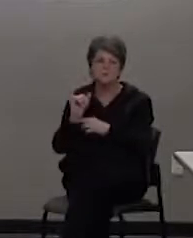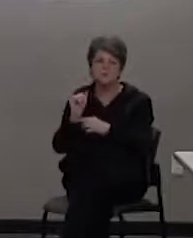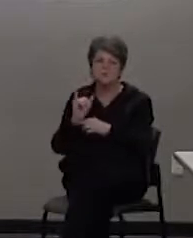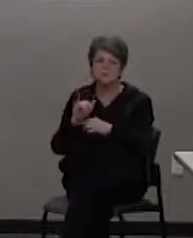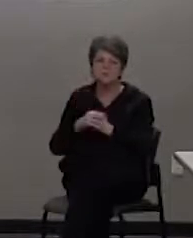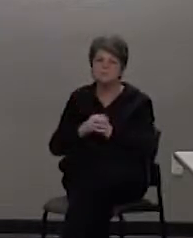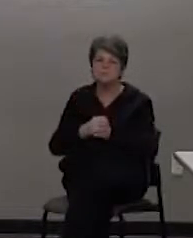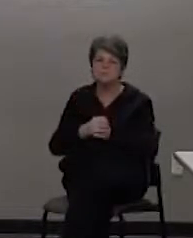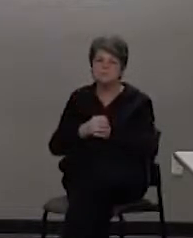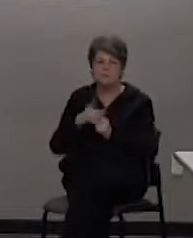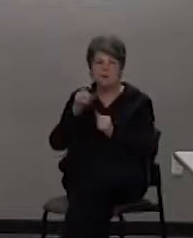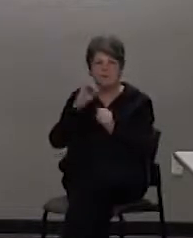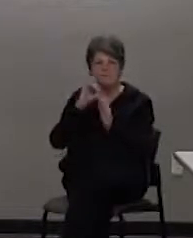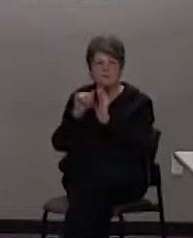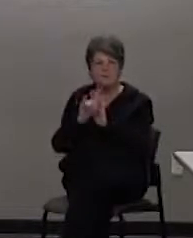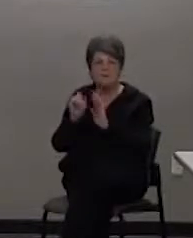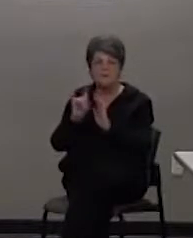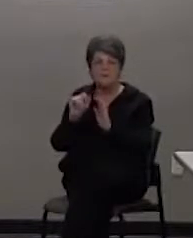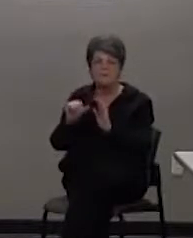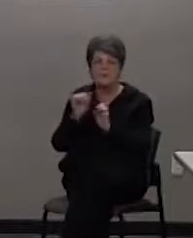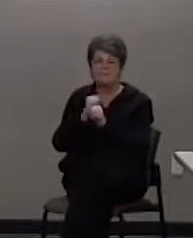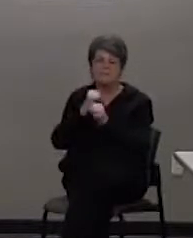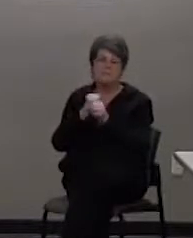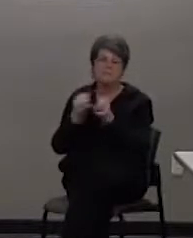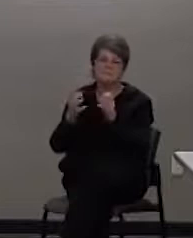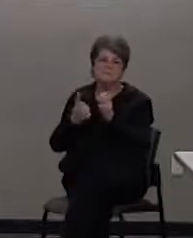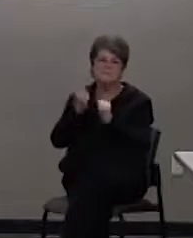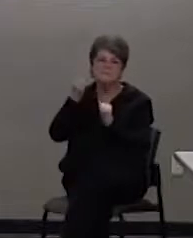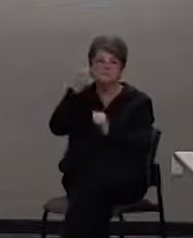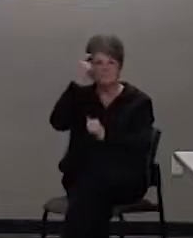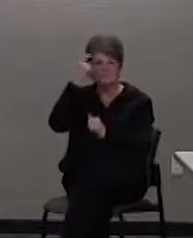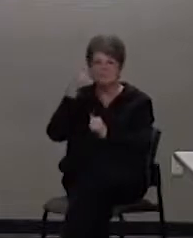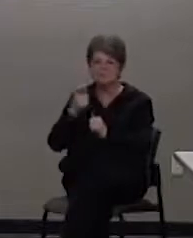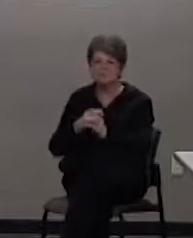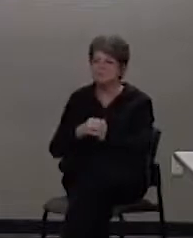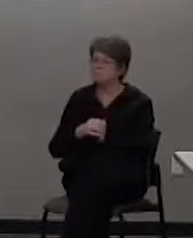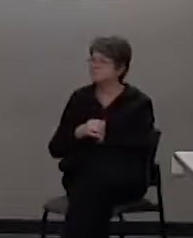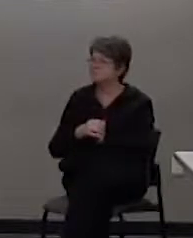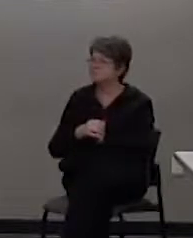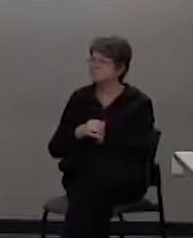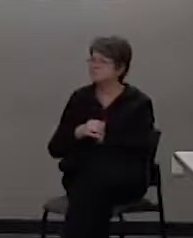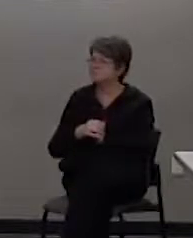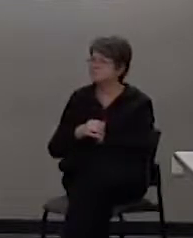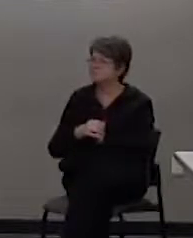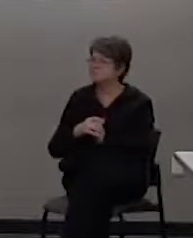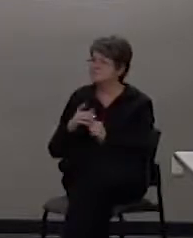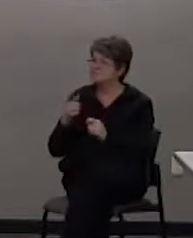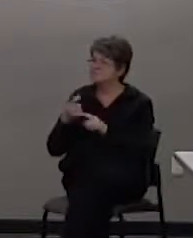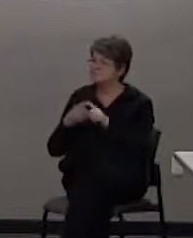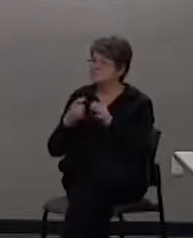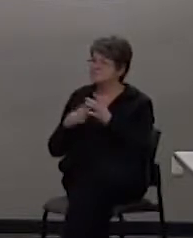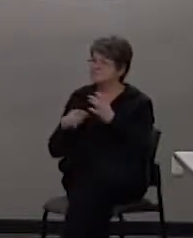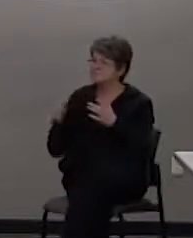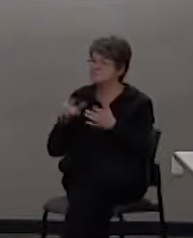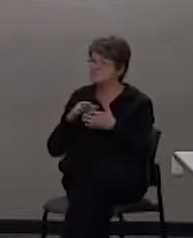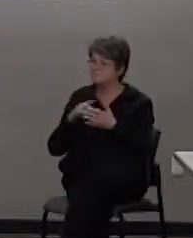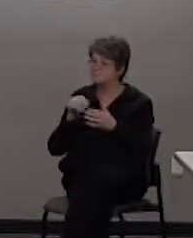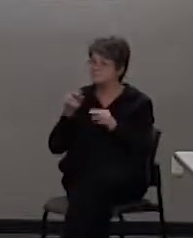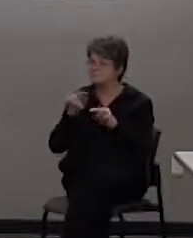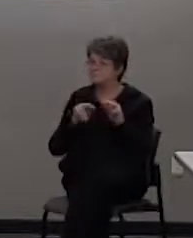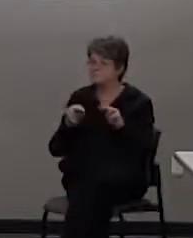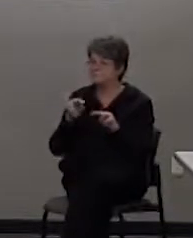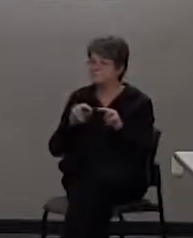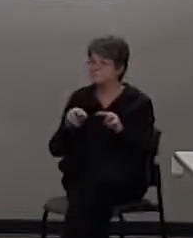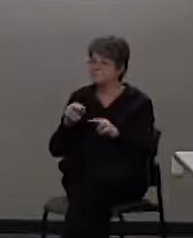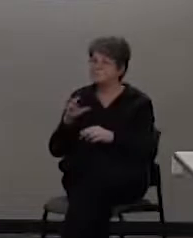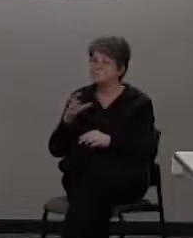non-residential development too. You have to identify where that makes the most sense. Yes, sir. Yeah. From what you've studied and looked at us